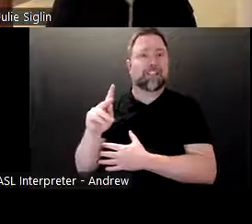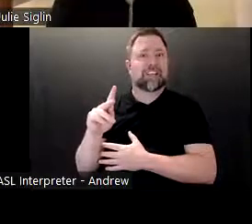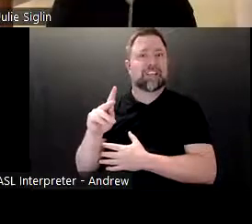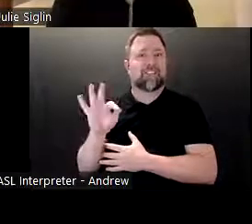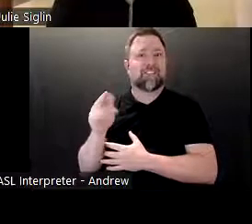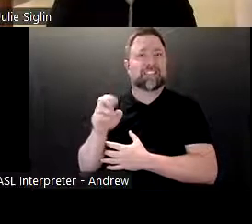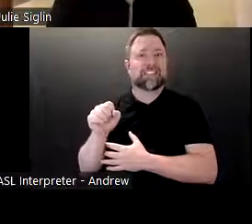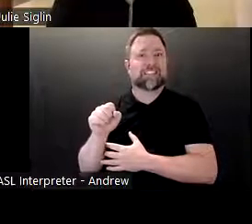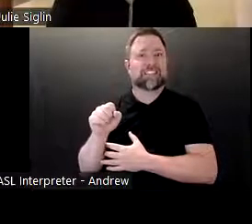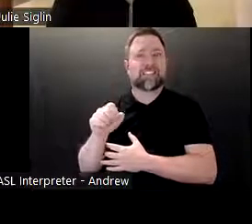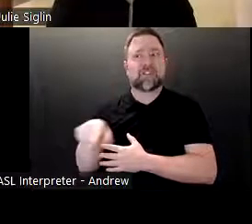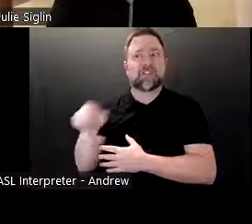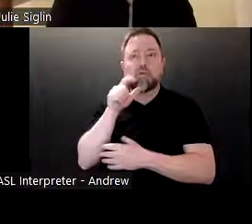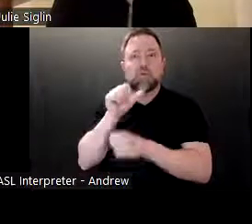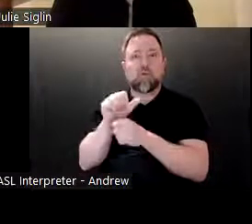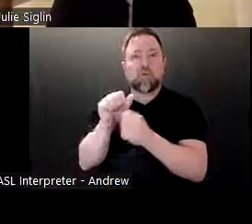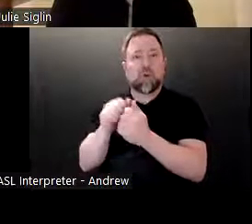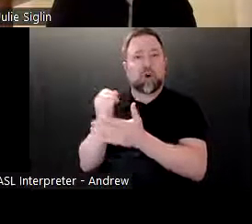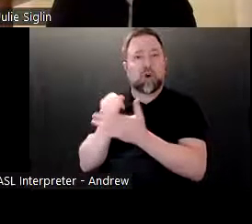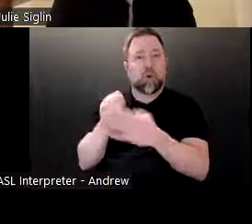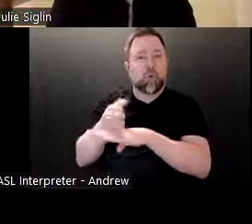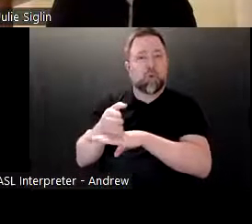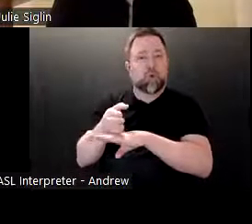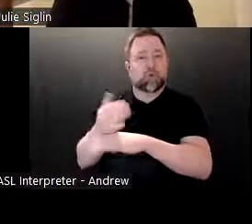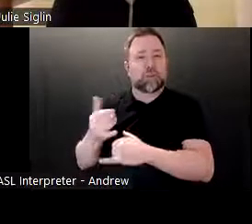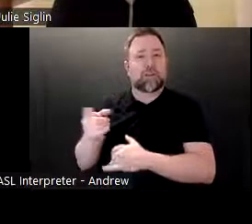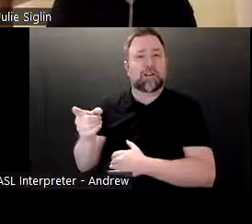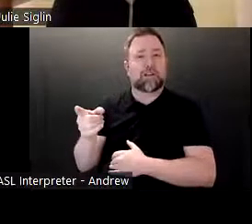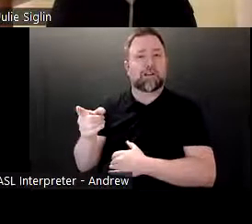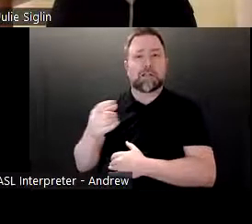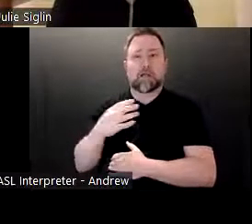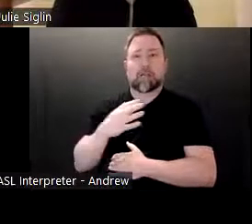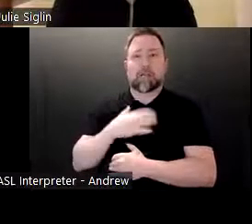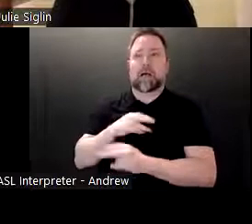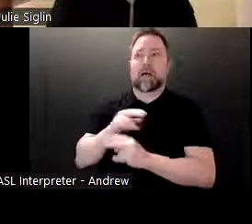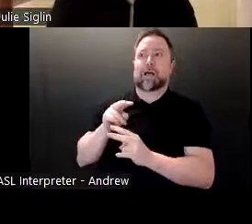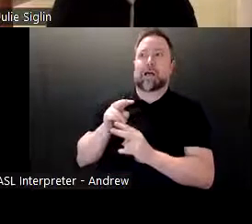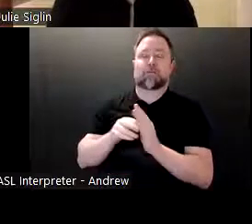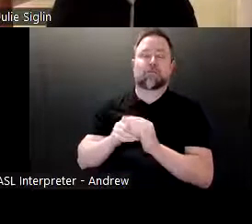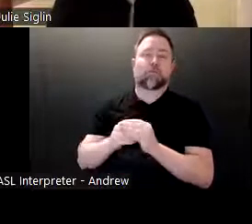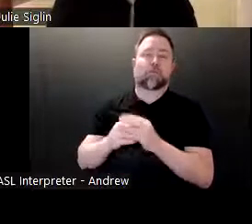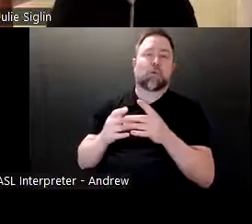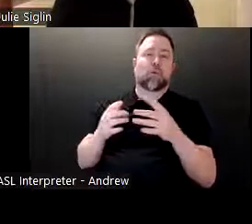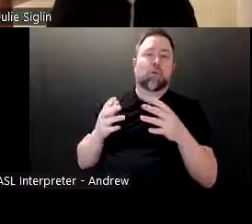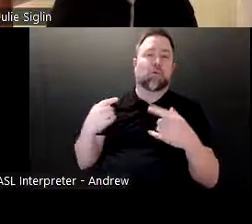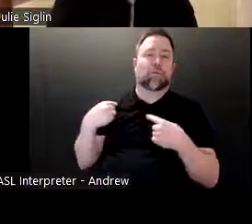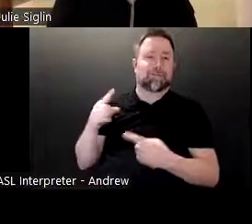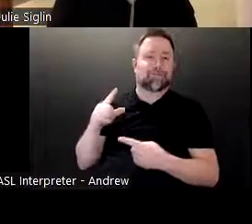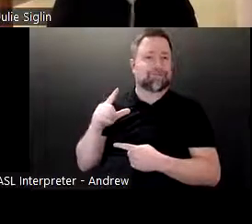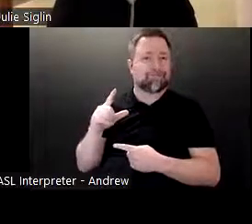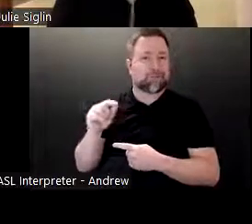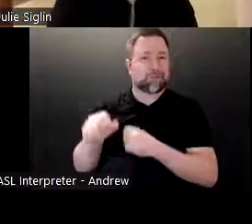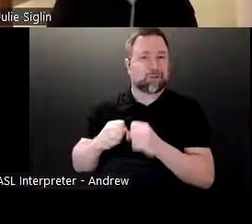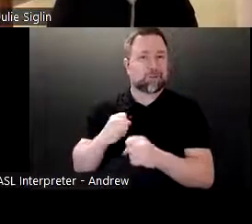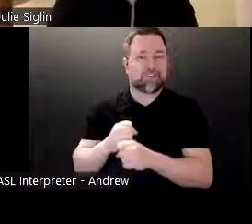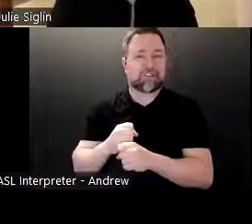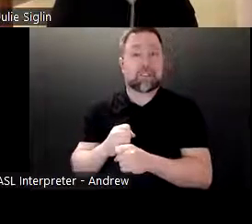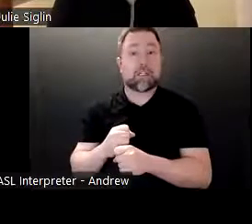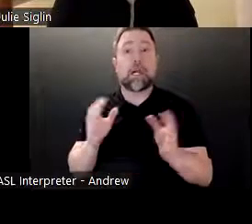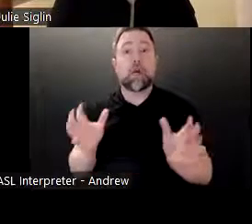in wood today. My appreciation has only grown over ensuing decades. I would urge all who set off